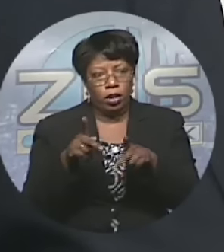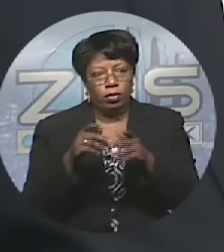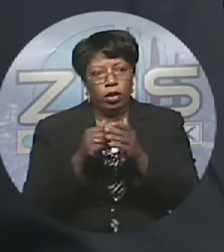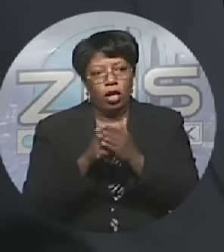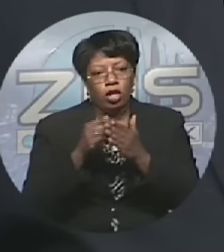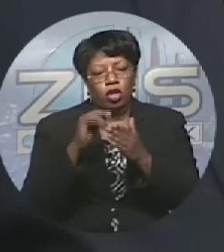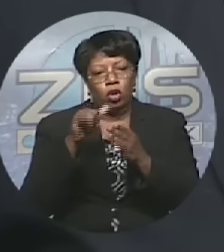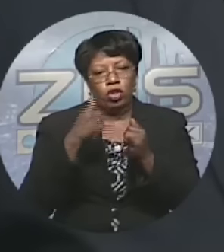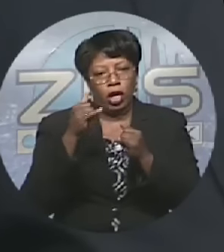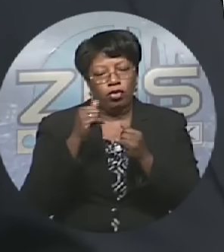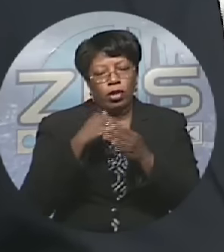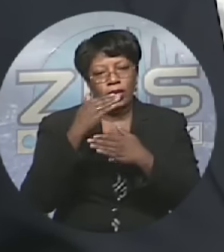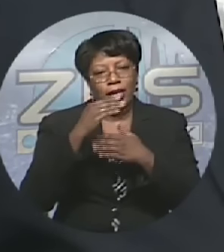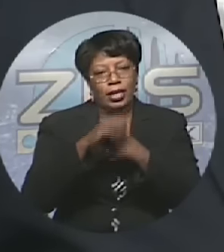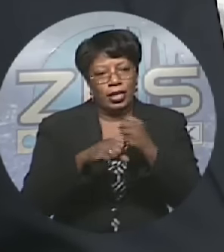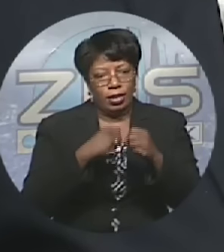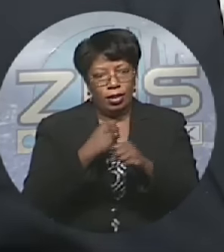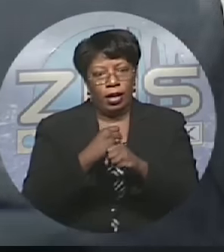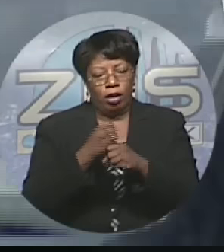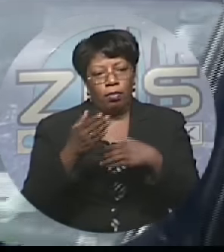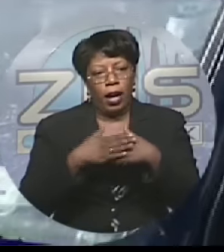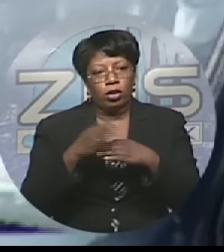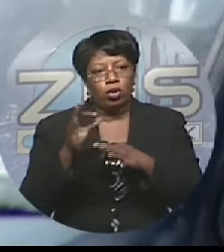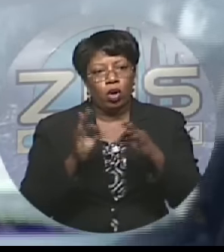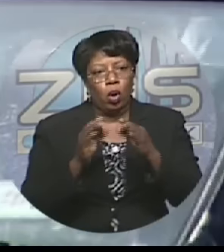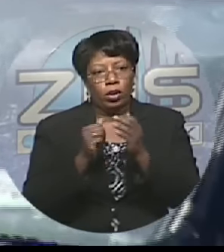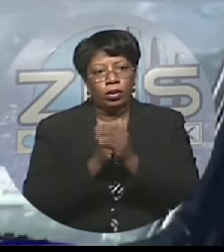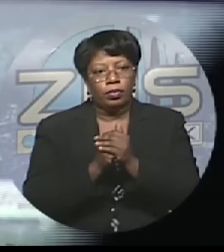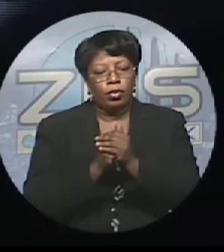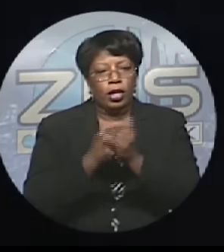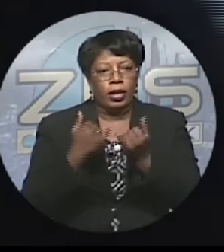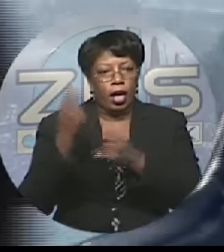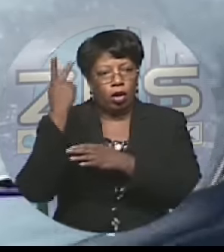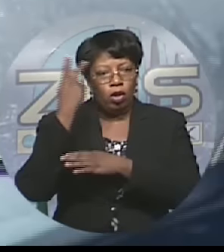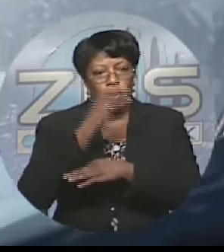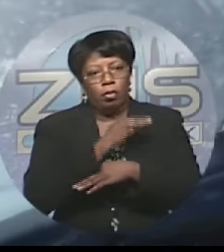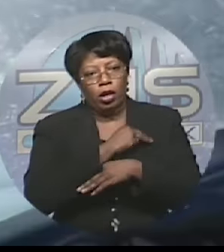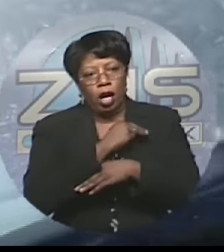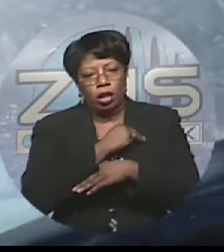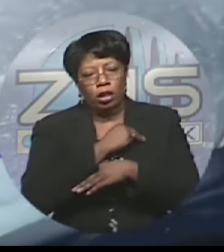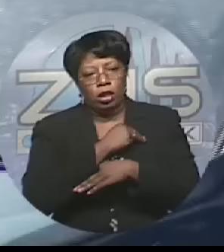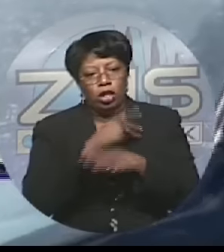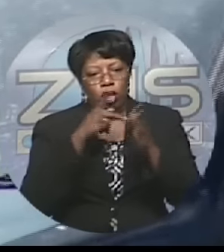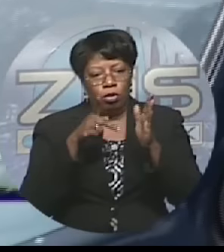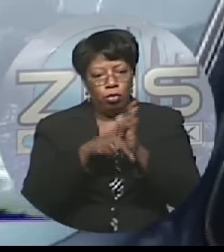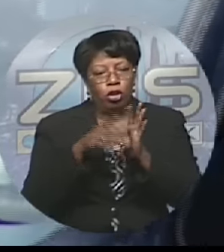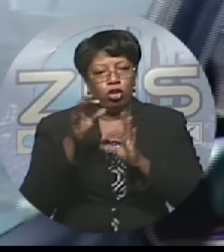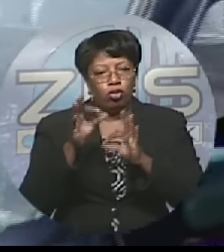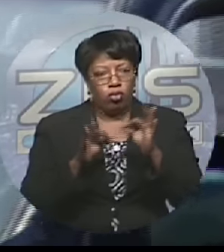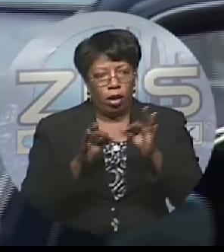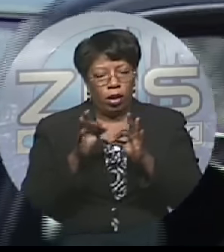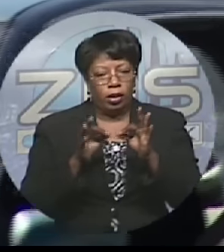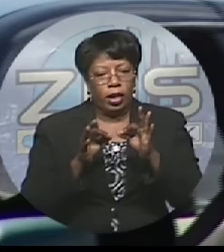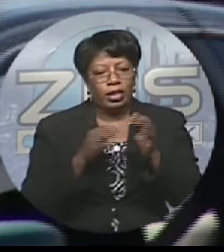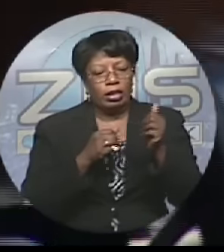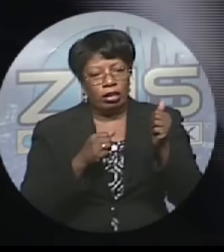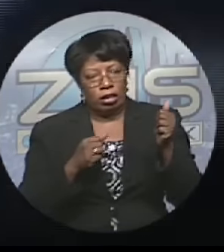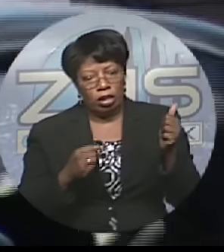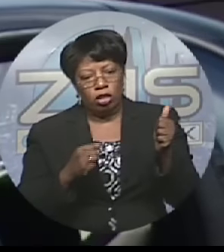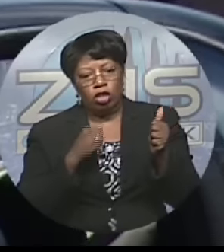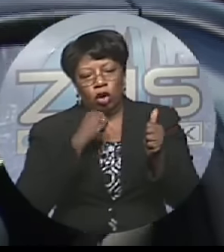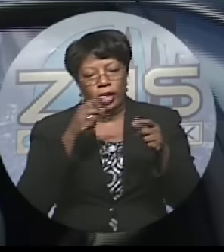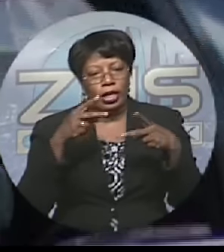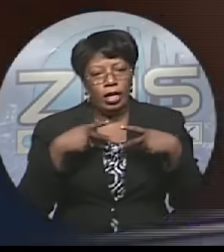next year at noon. Still at court, the Kurt McCartney murder trial finally opened today following a number of delays due to